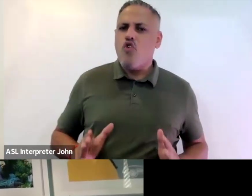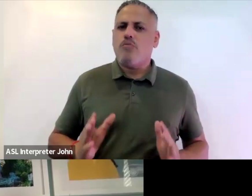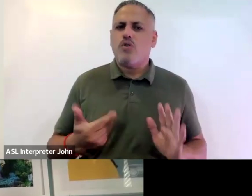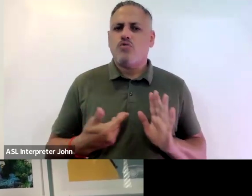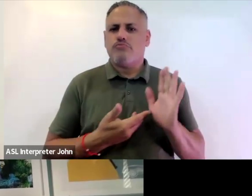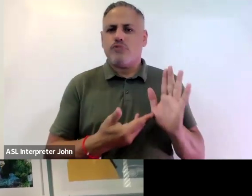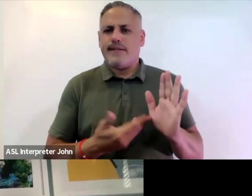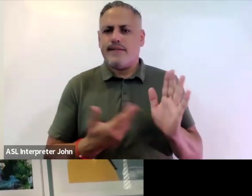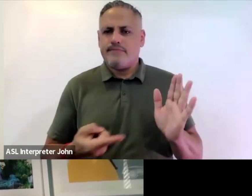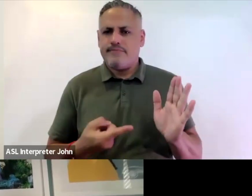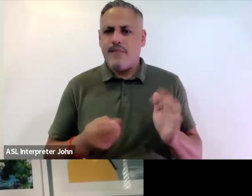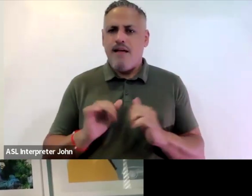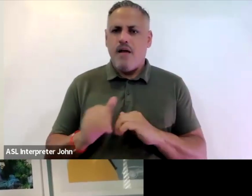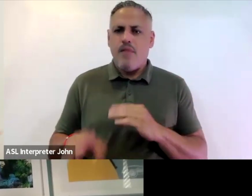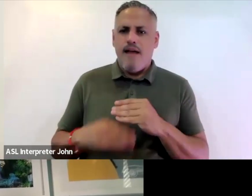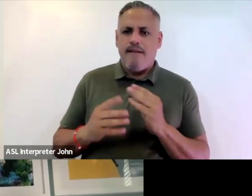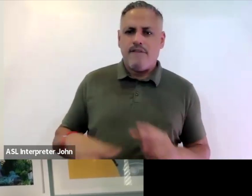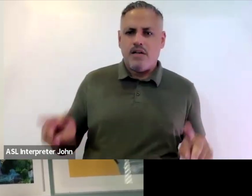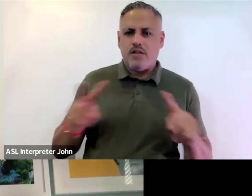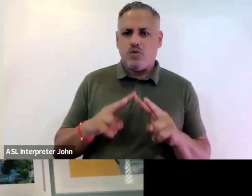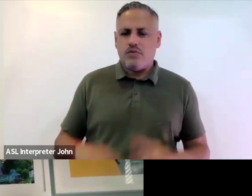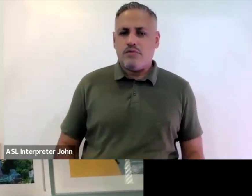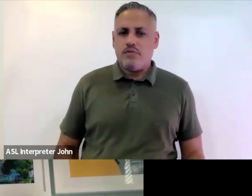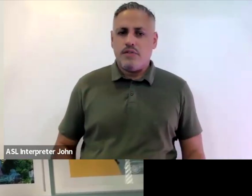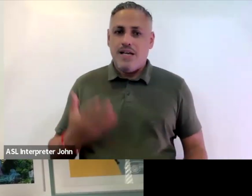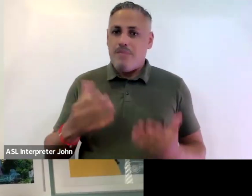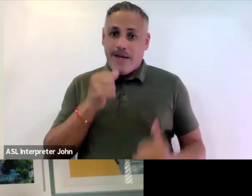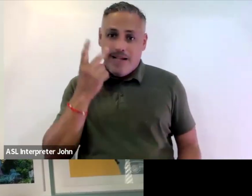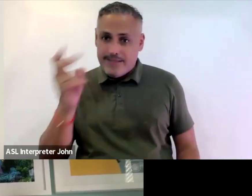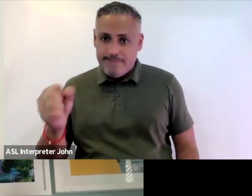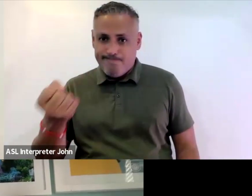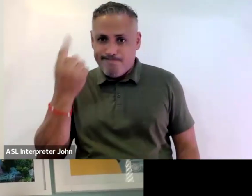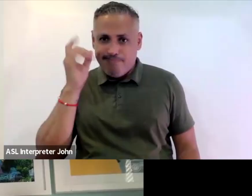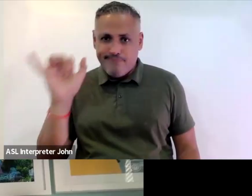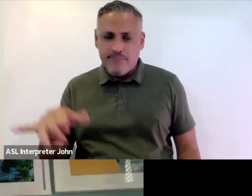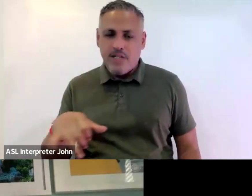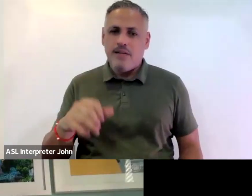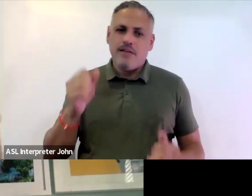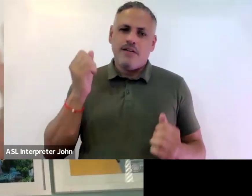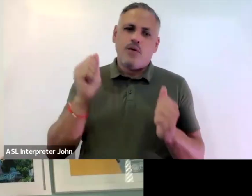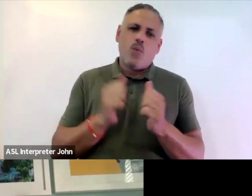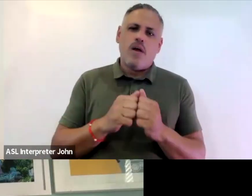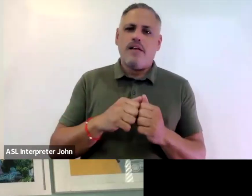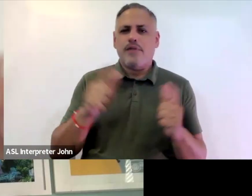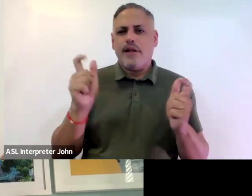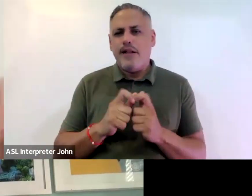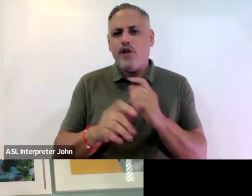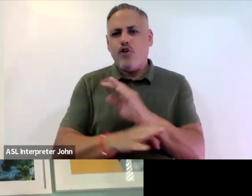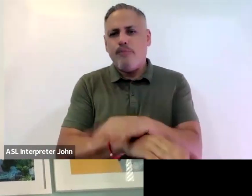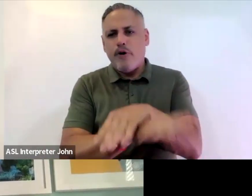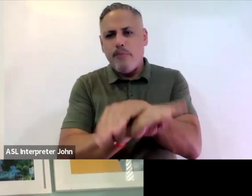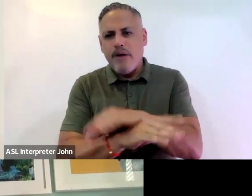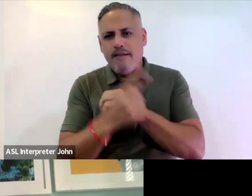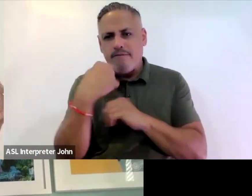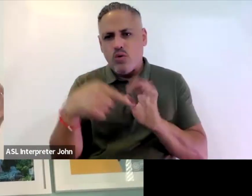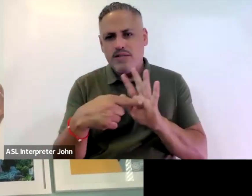presenting as, how that adds value. They may not have seen that. It's just like with The Little Mermaid, for example, or like other shows where it's